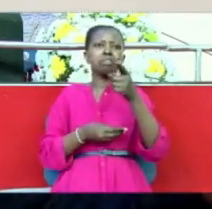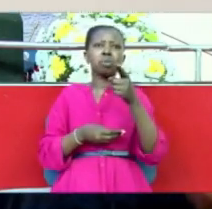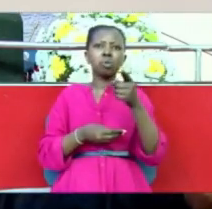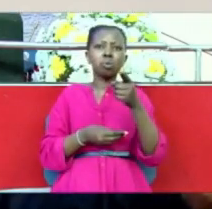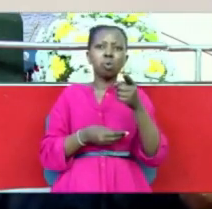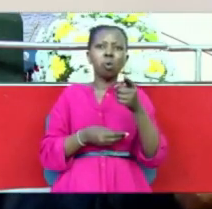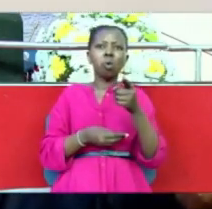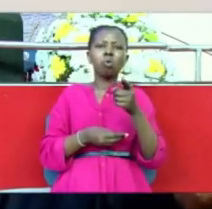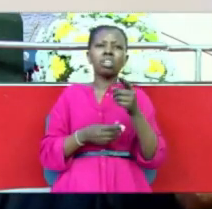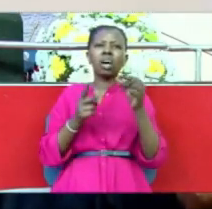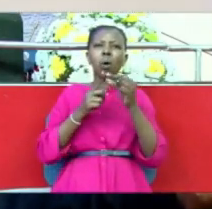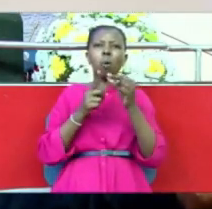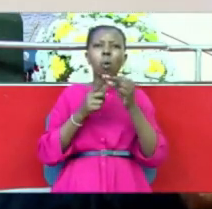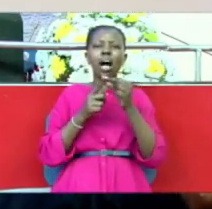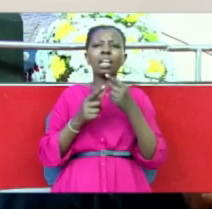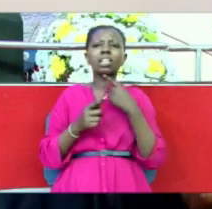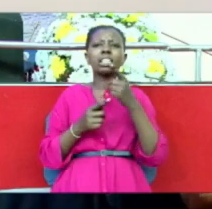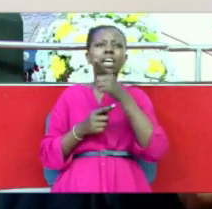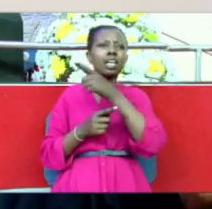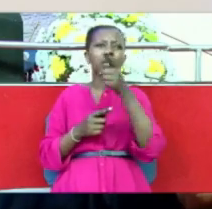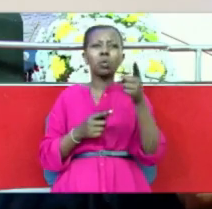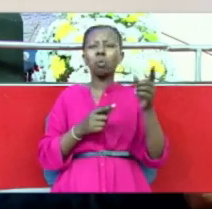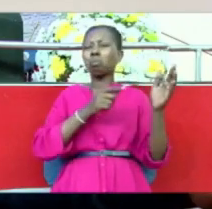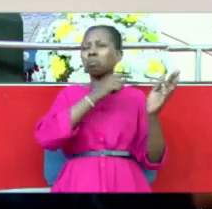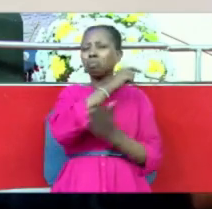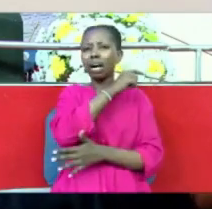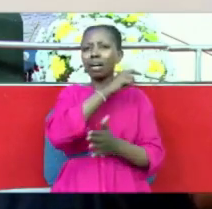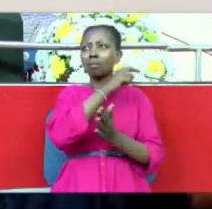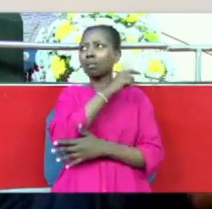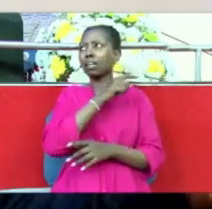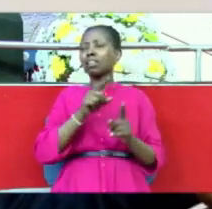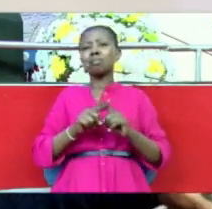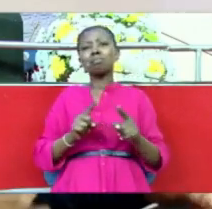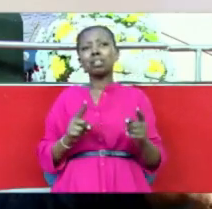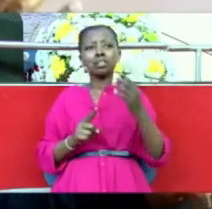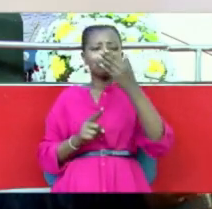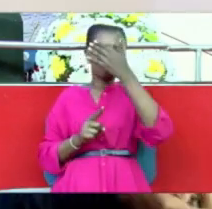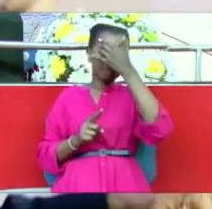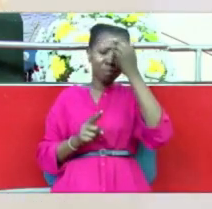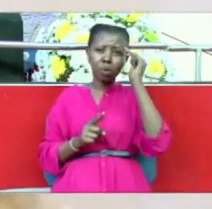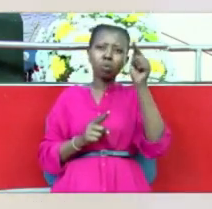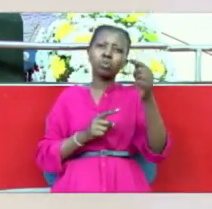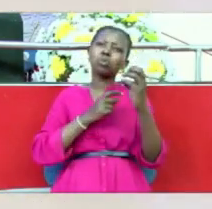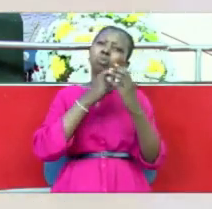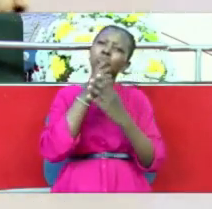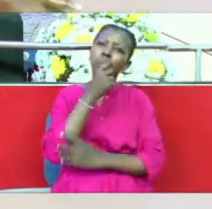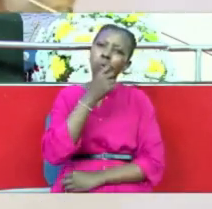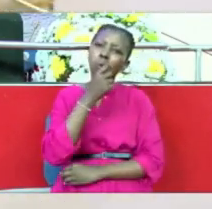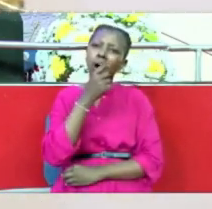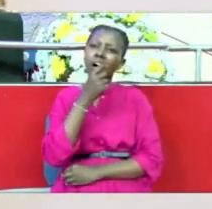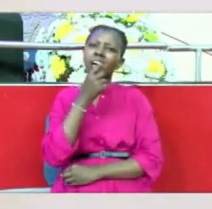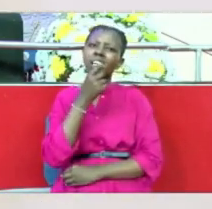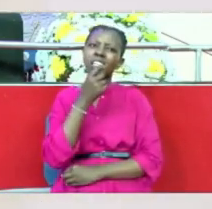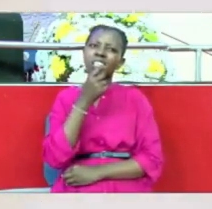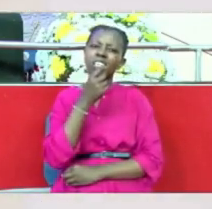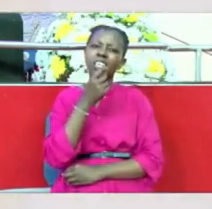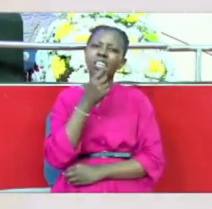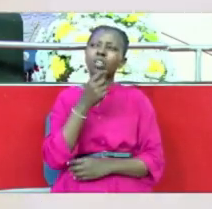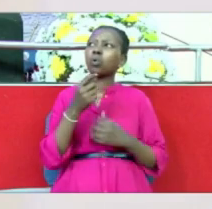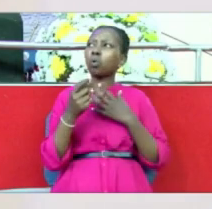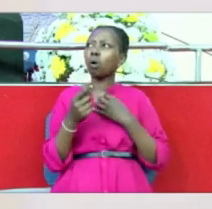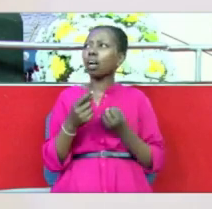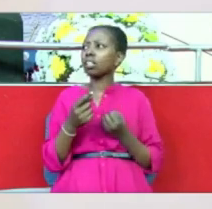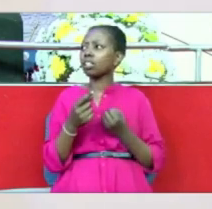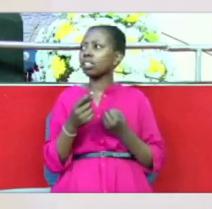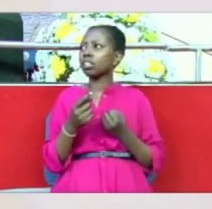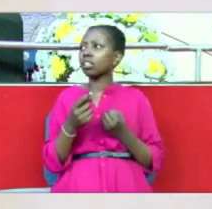lingine. Anatupa neno lingine. Chwa. Lakini kwa sababu ya poverty na hiyo roho ya umaskini ni mbaya. Kwa sababu unaweza